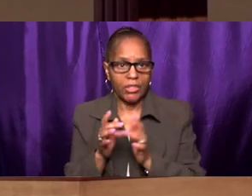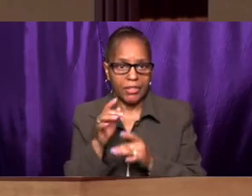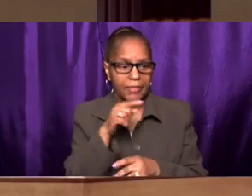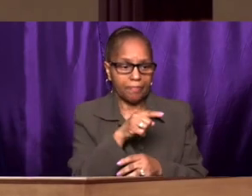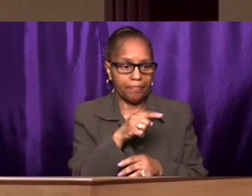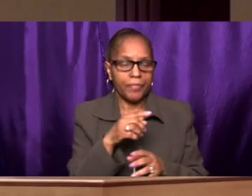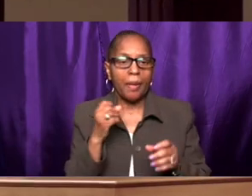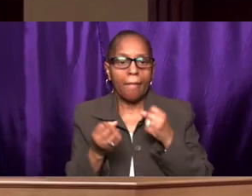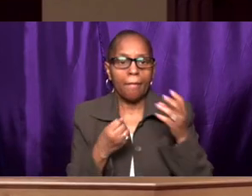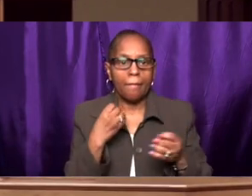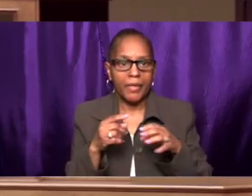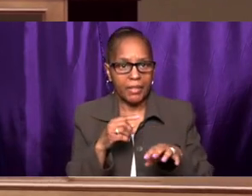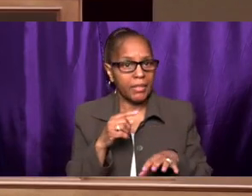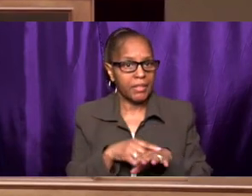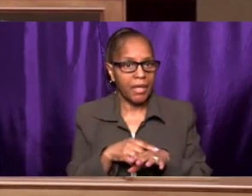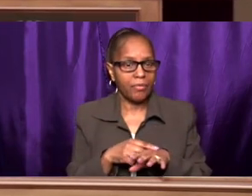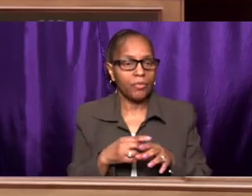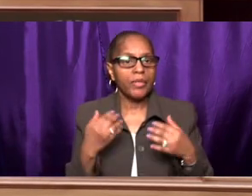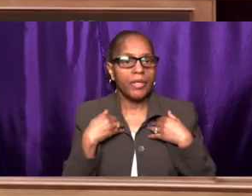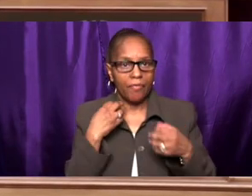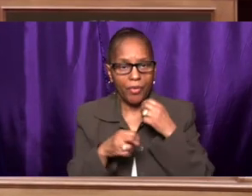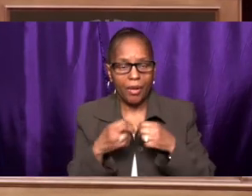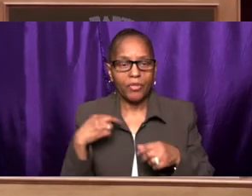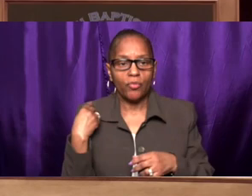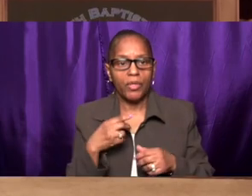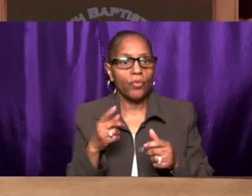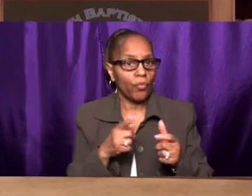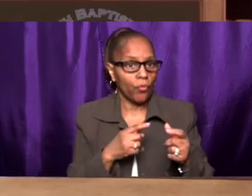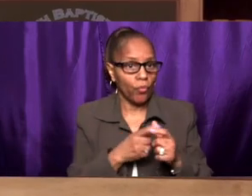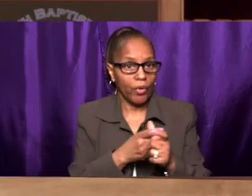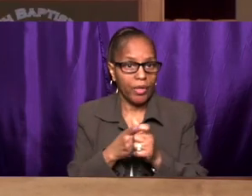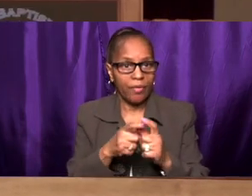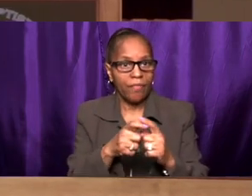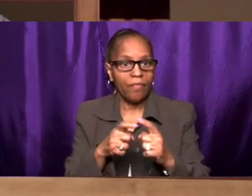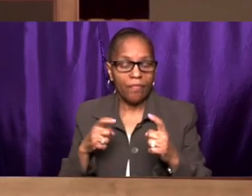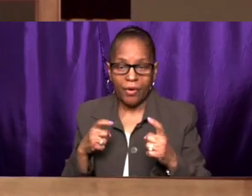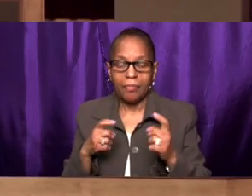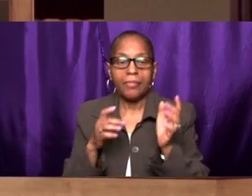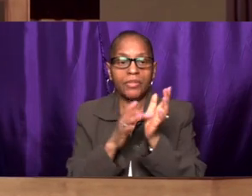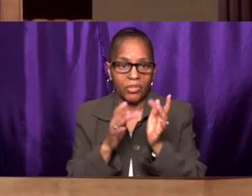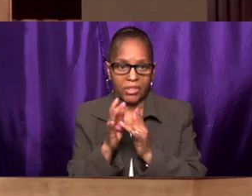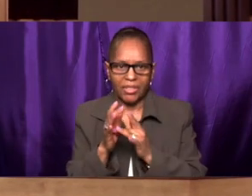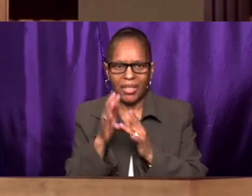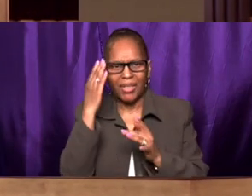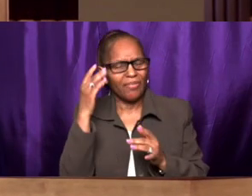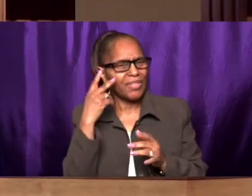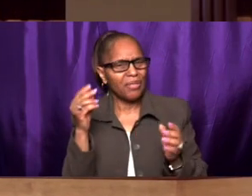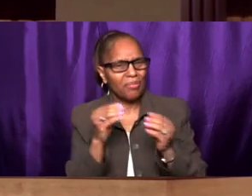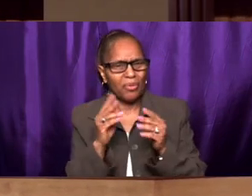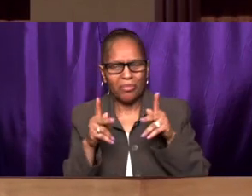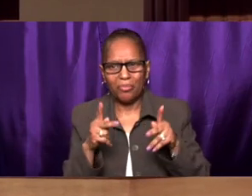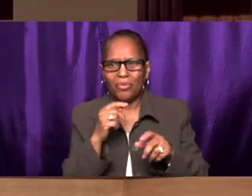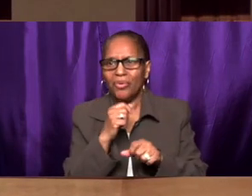Often when we're going through hell, we run from him. I ain't never seen more folk who ain't working that hard take